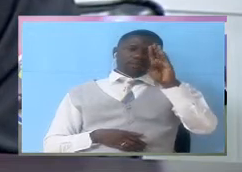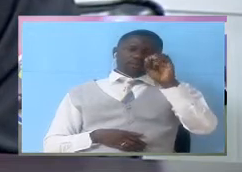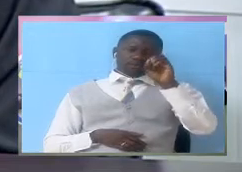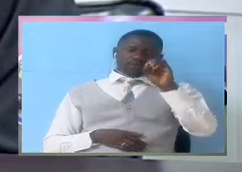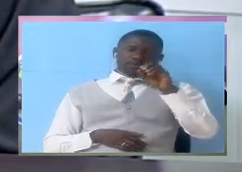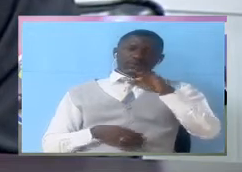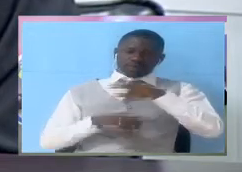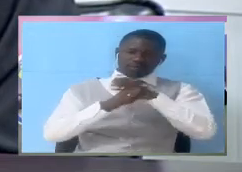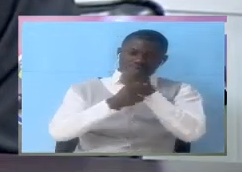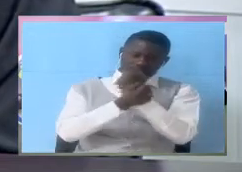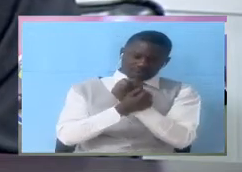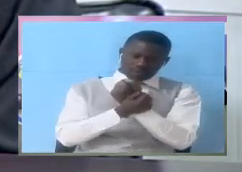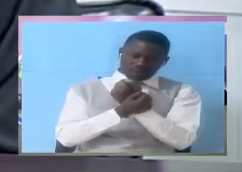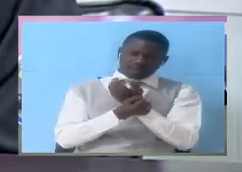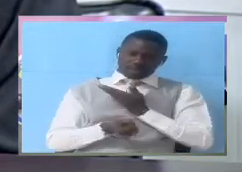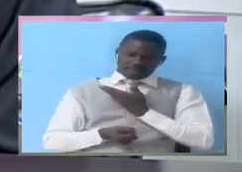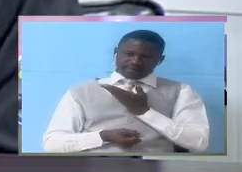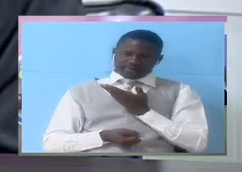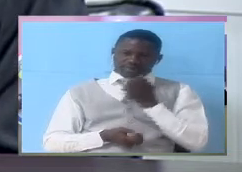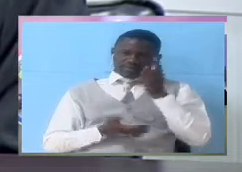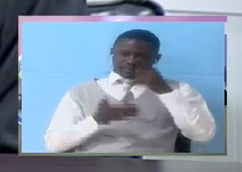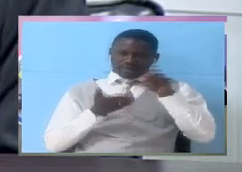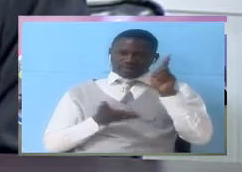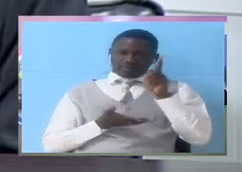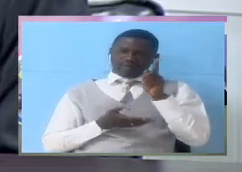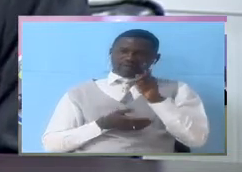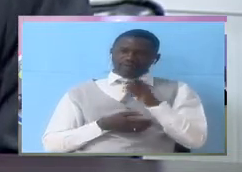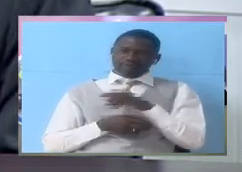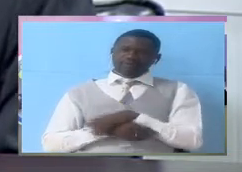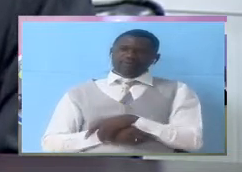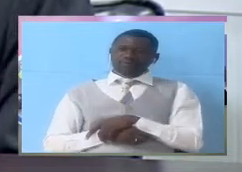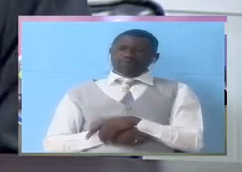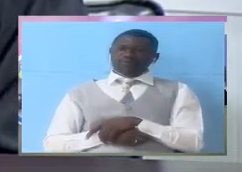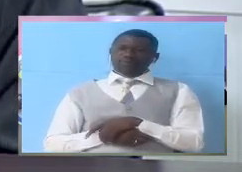Correct? No la. I wouldn't remember.